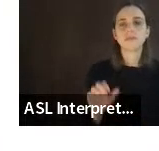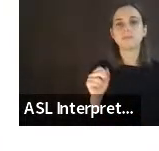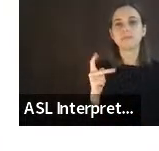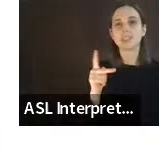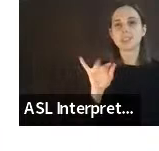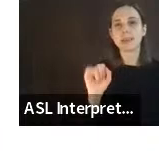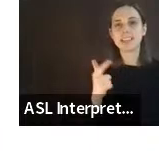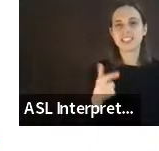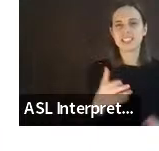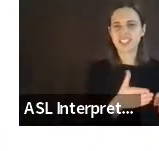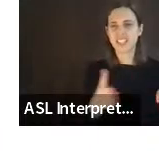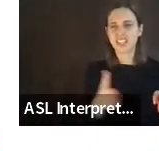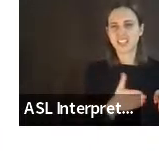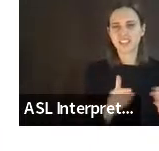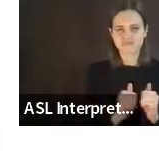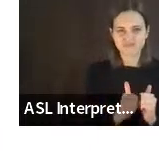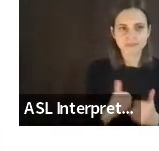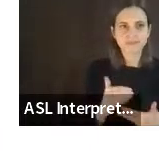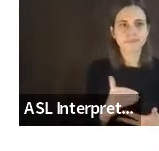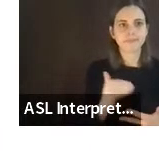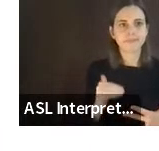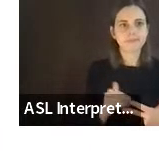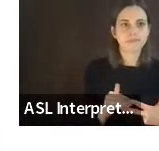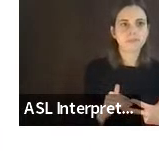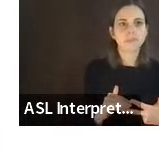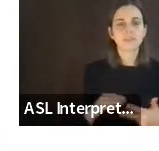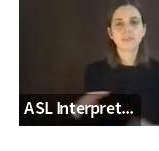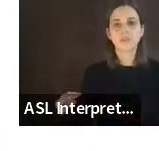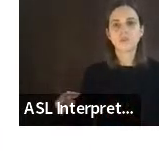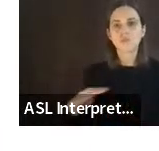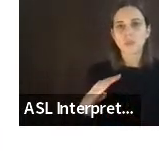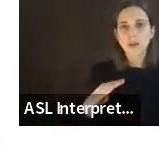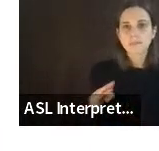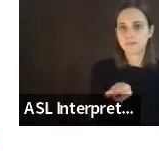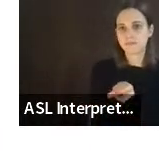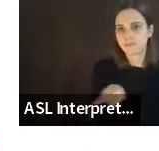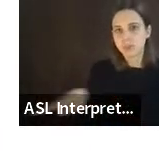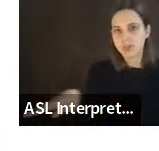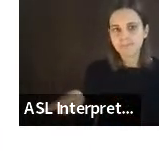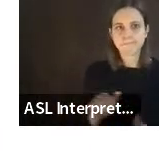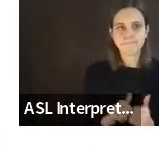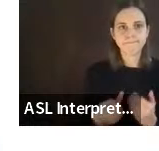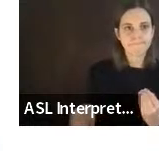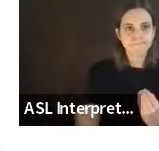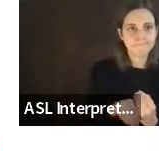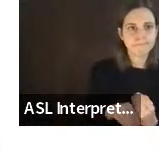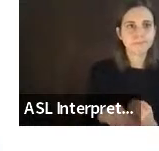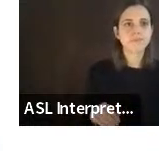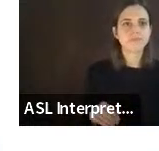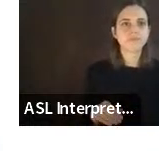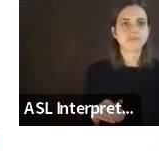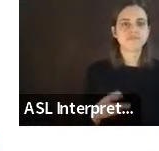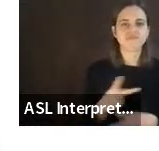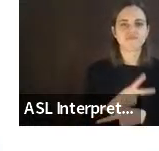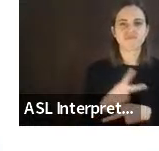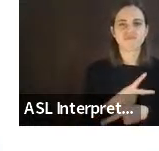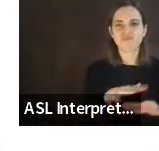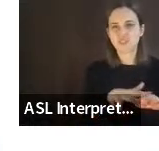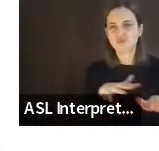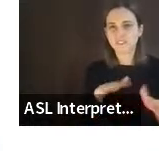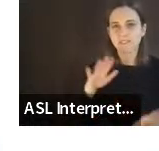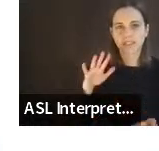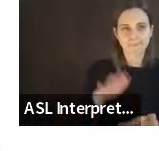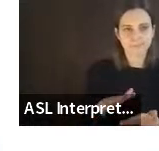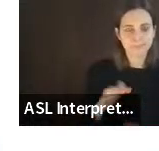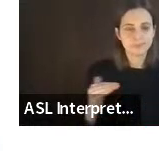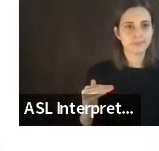decisions. We have high on and off ramp volumes. I'll give you a few examples at SR 500, middle plane, SR 14, kind of north of the river,